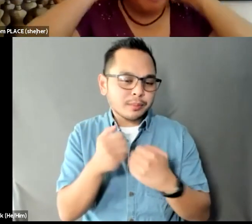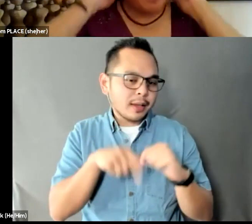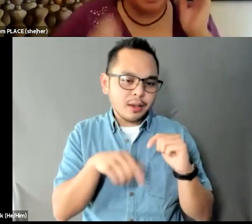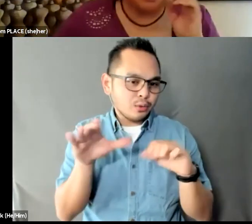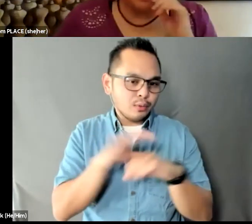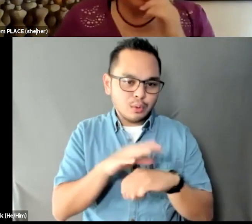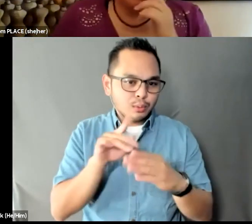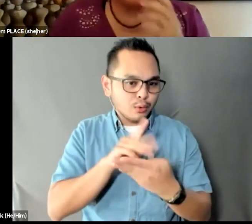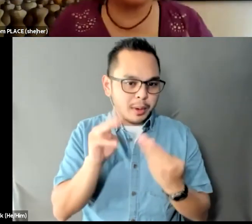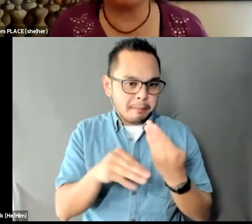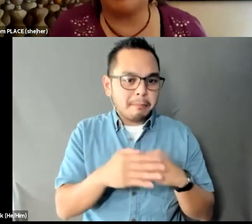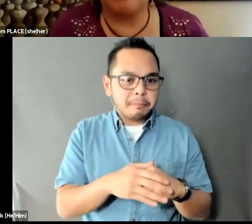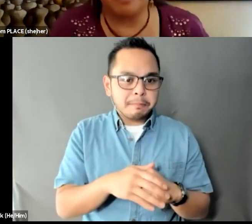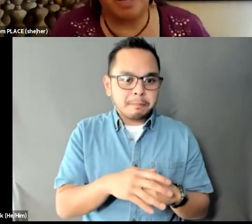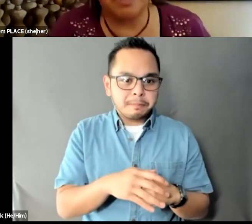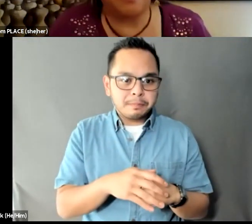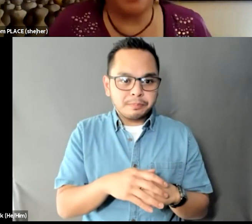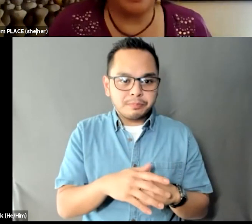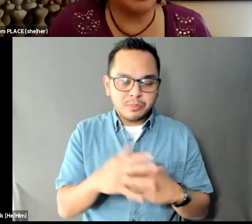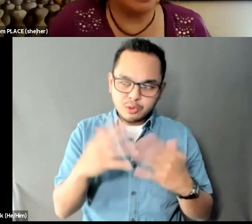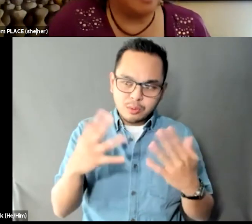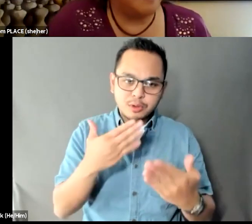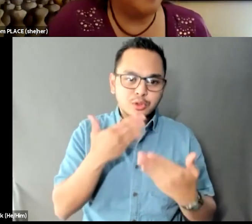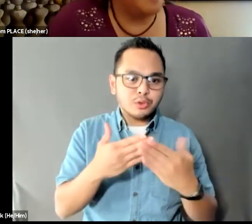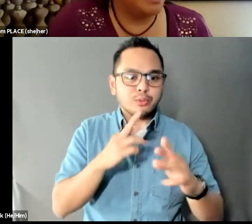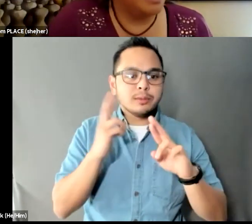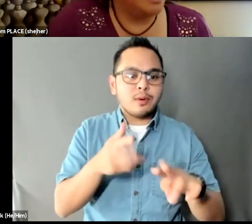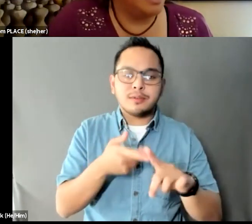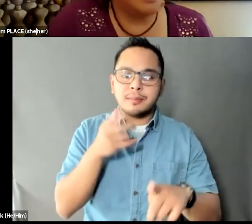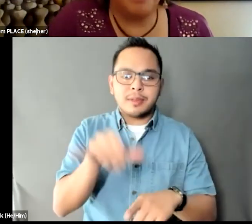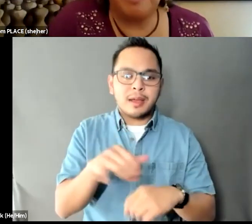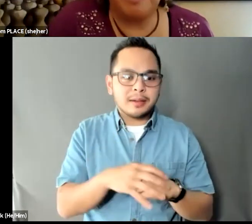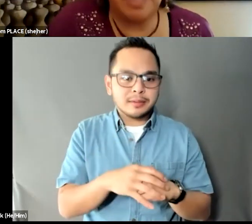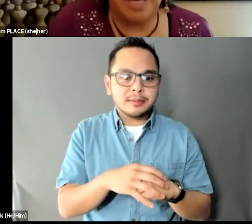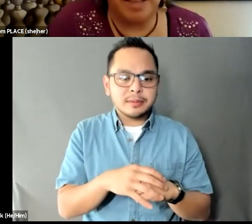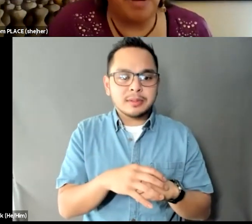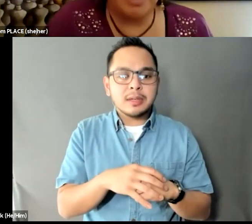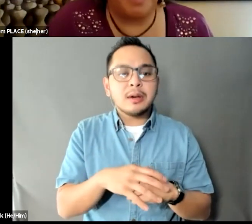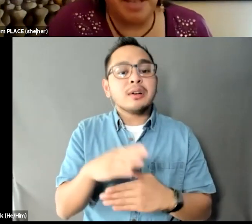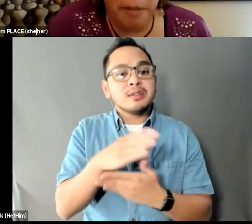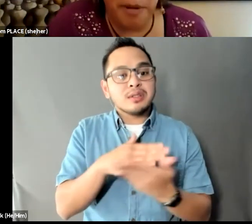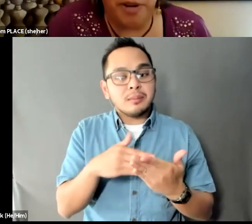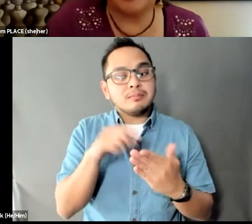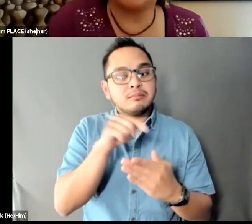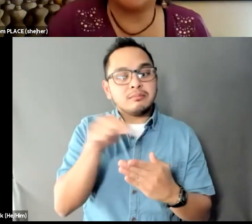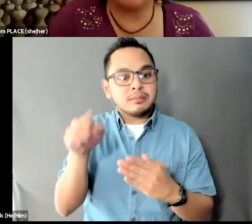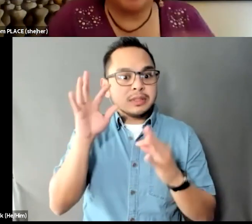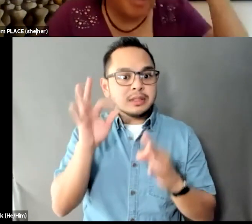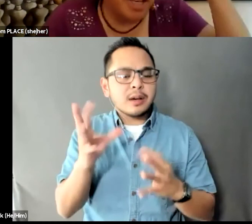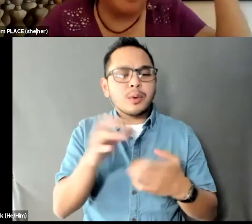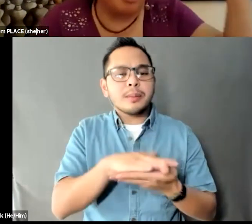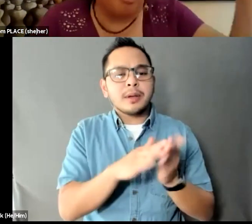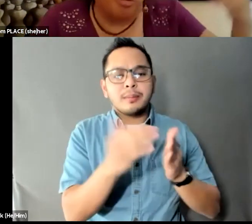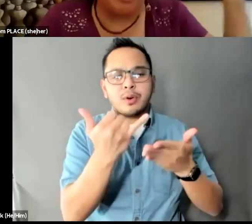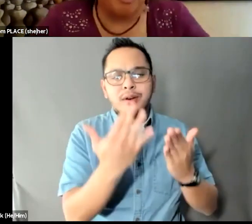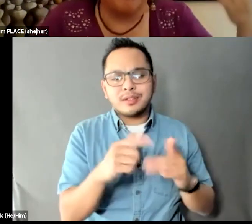program, but she got great response for it. And some of them decided they want to become artists and start